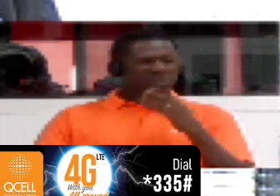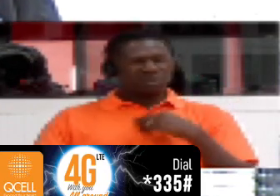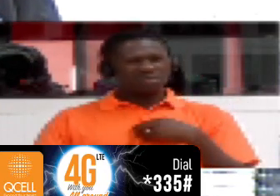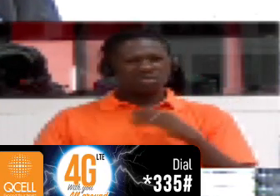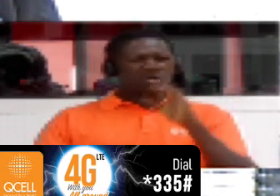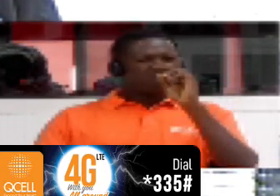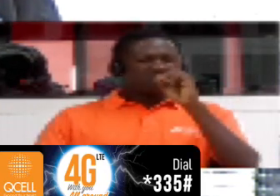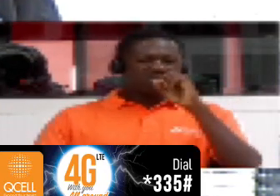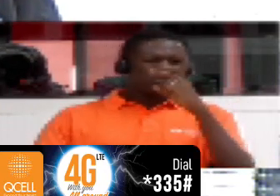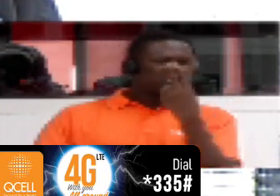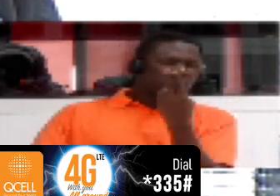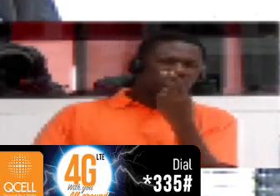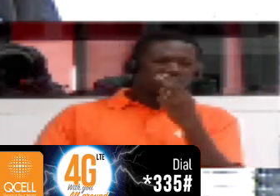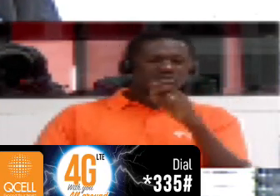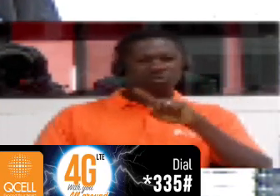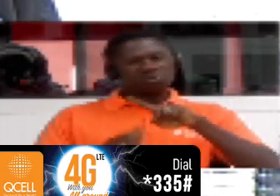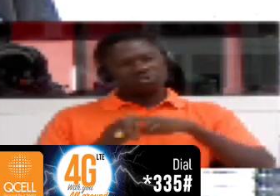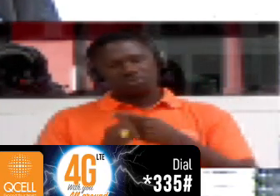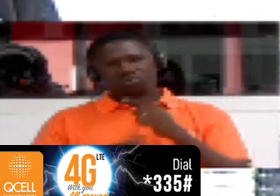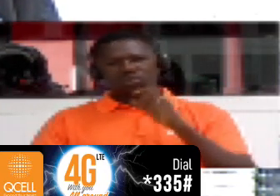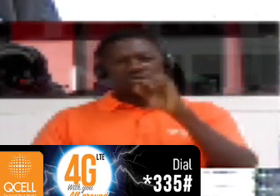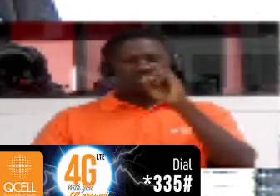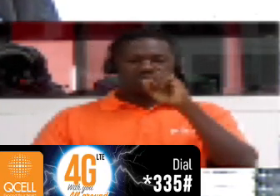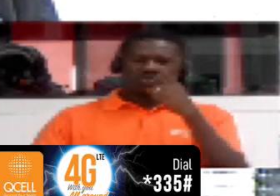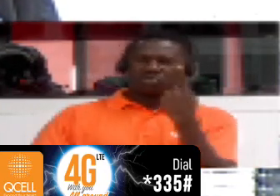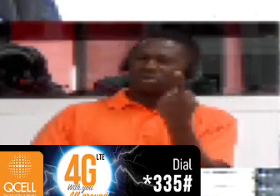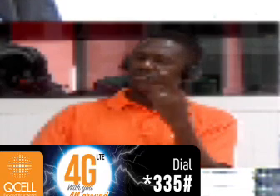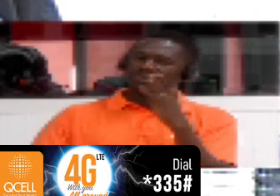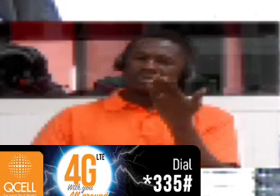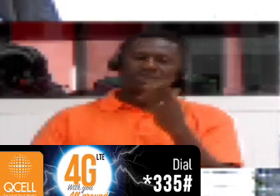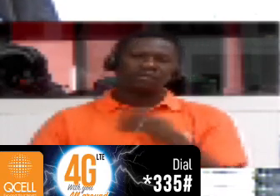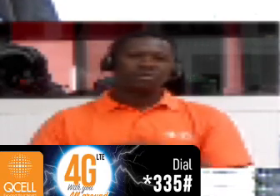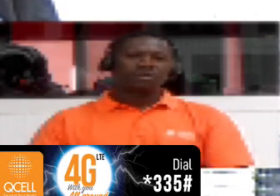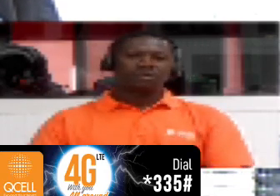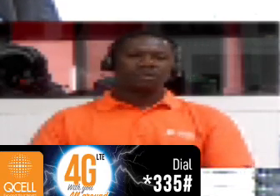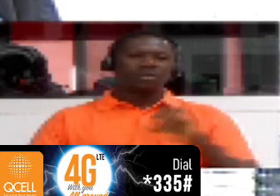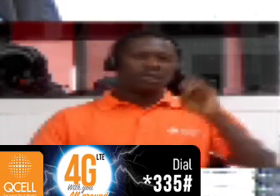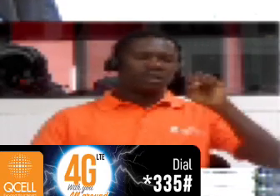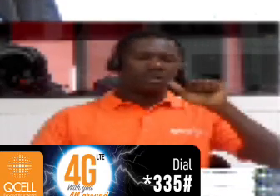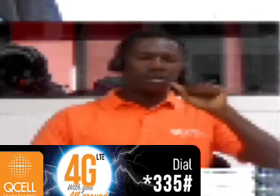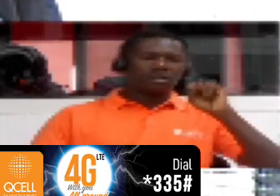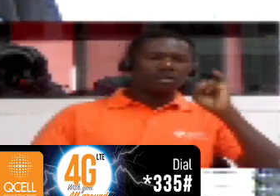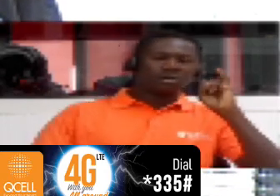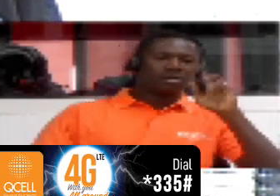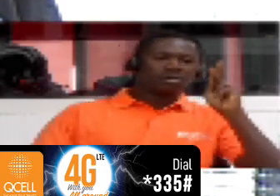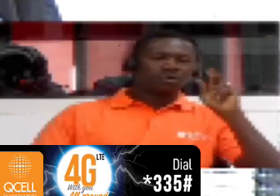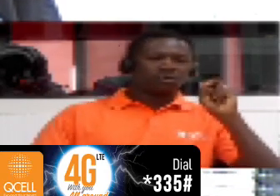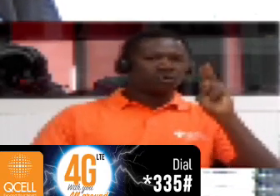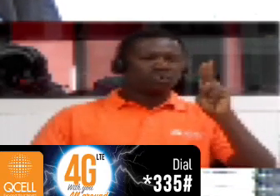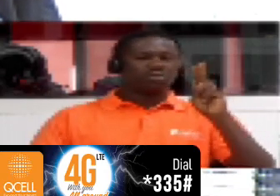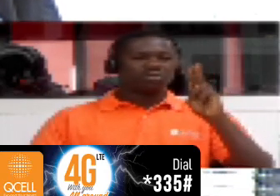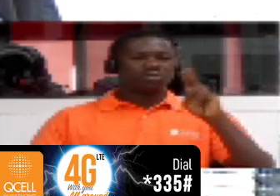been an 02 or 01. Seku Badjie? Seku Jaju.